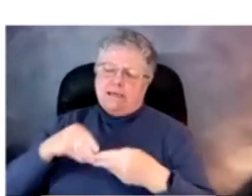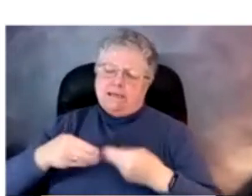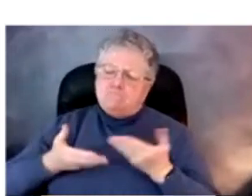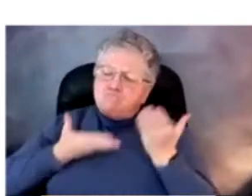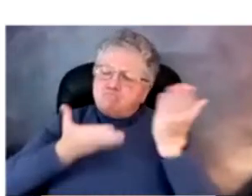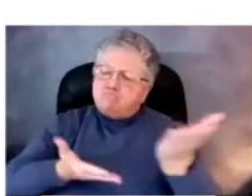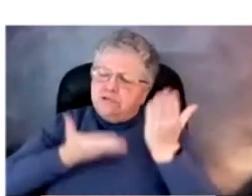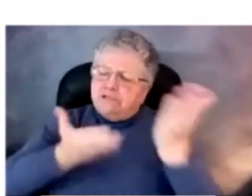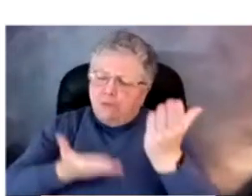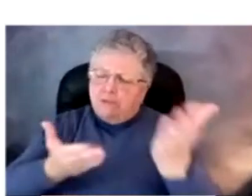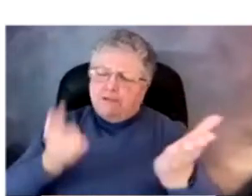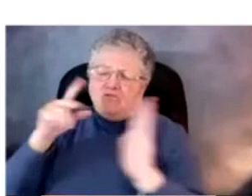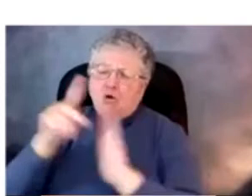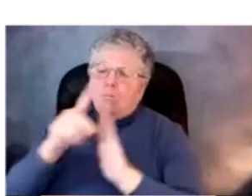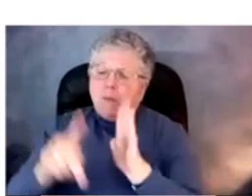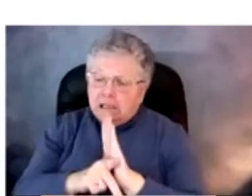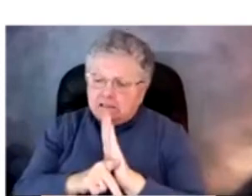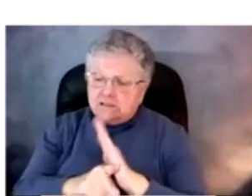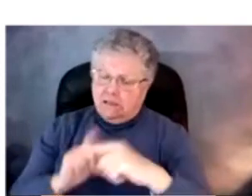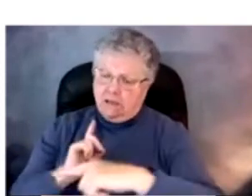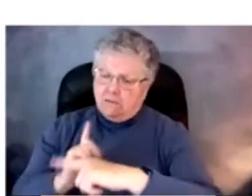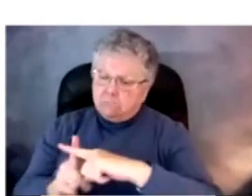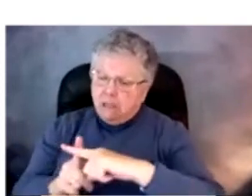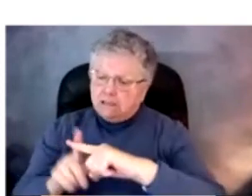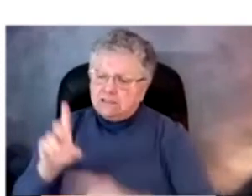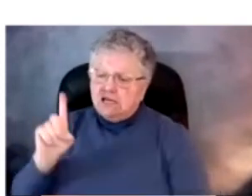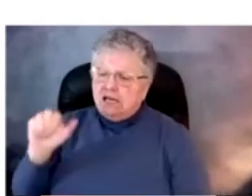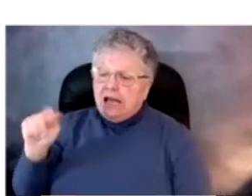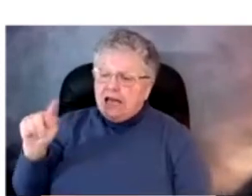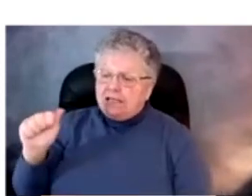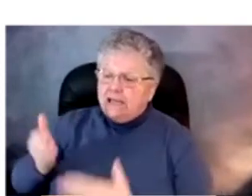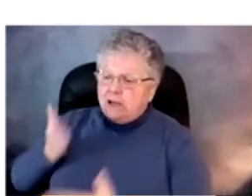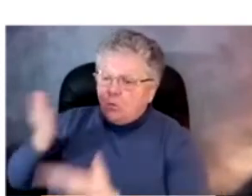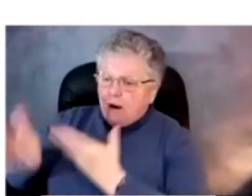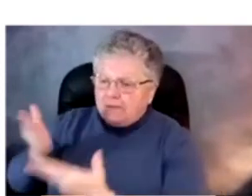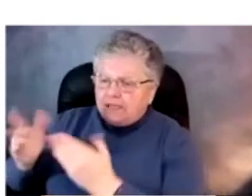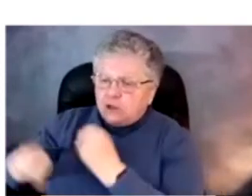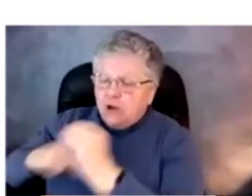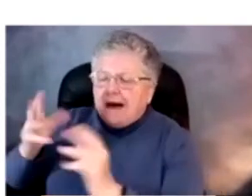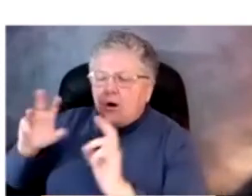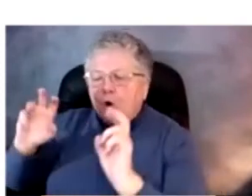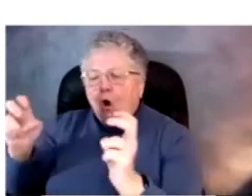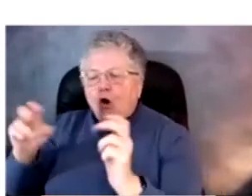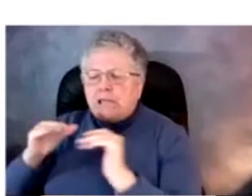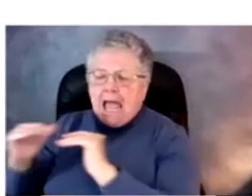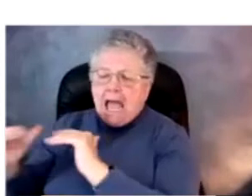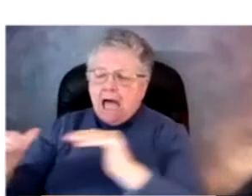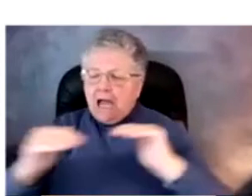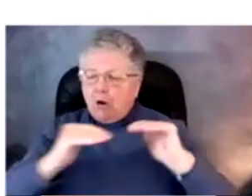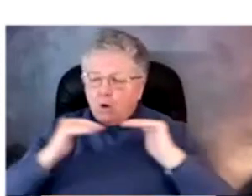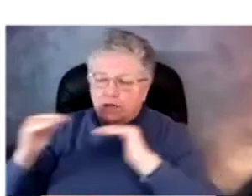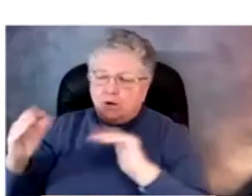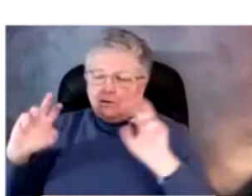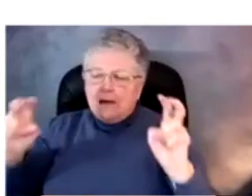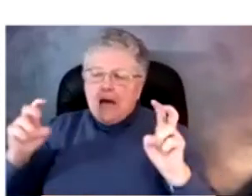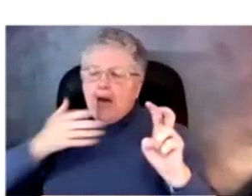recommendations, also some data recommendations around what are equitable, like best practices in terms of, like,